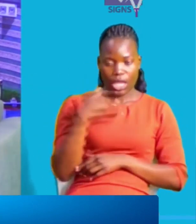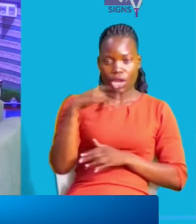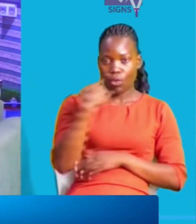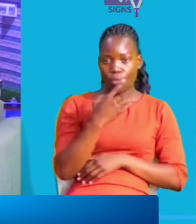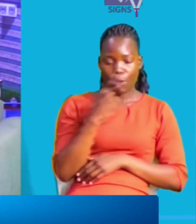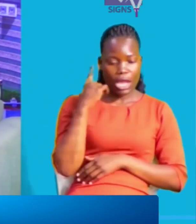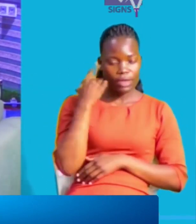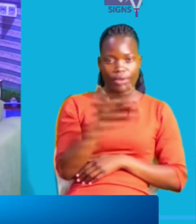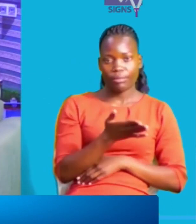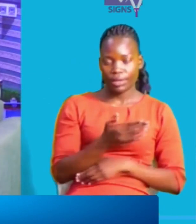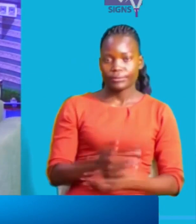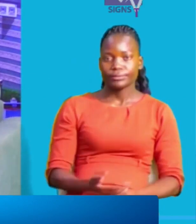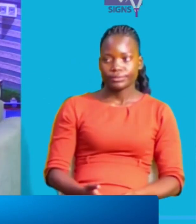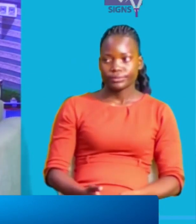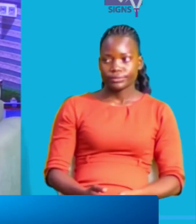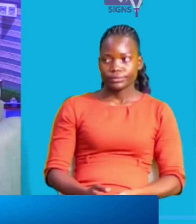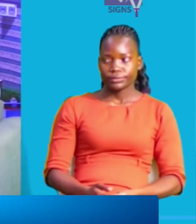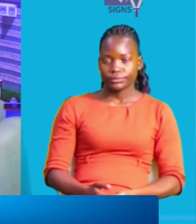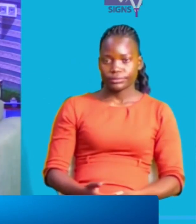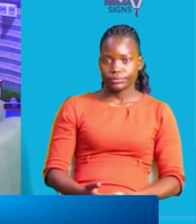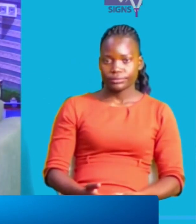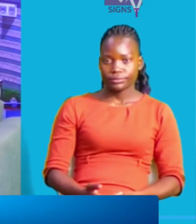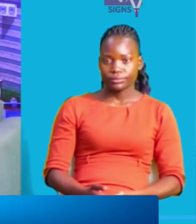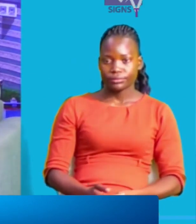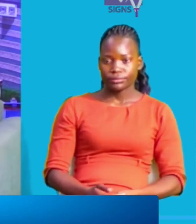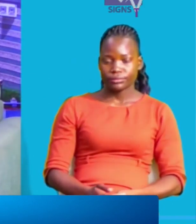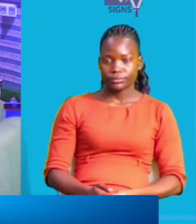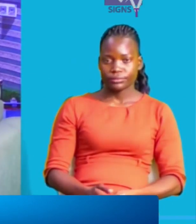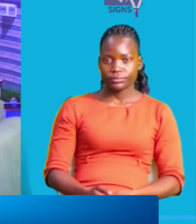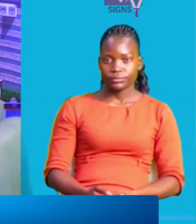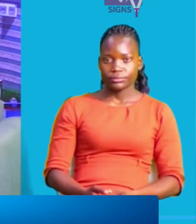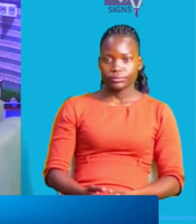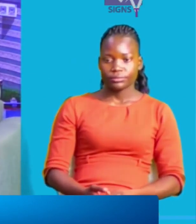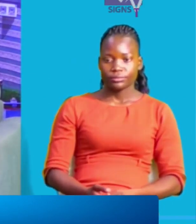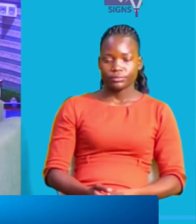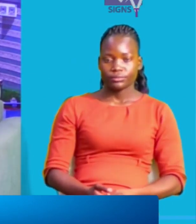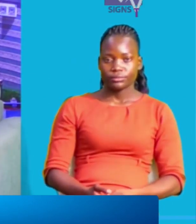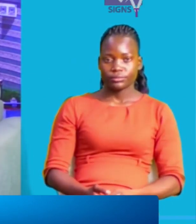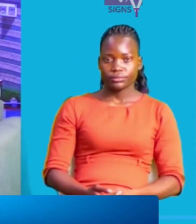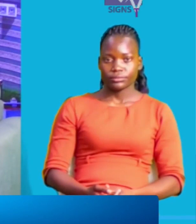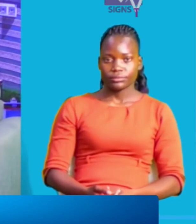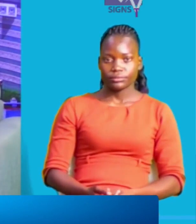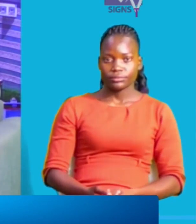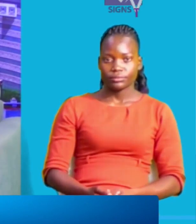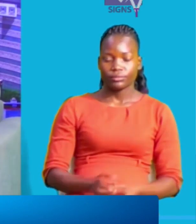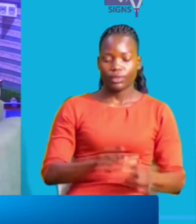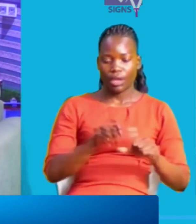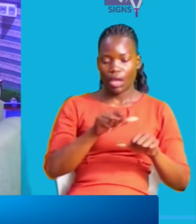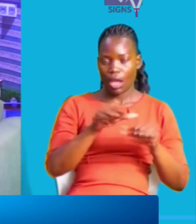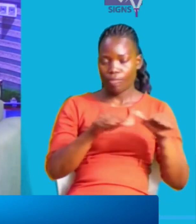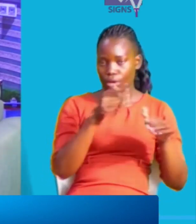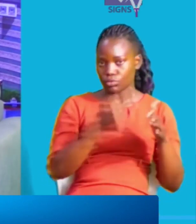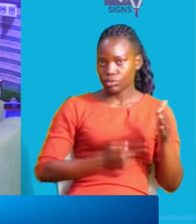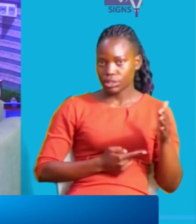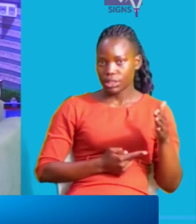here. So, but what we know, I can say again, pertaining